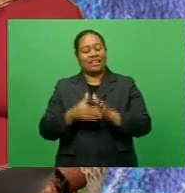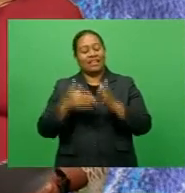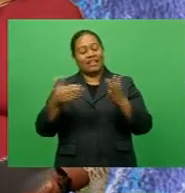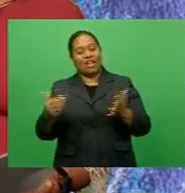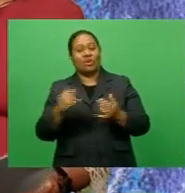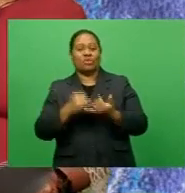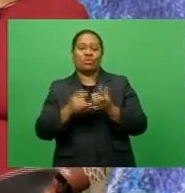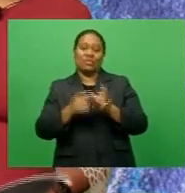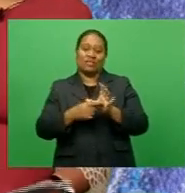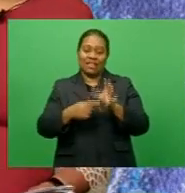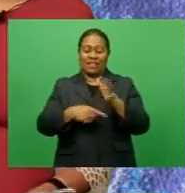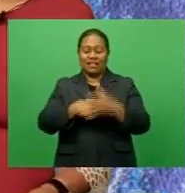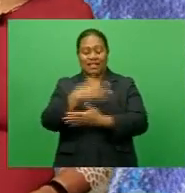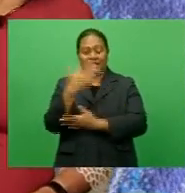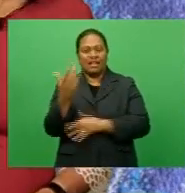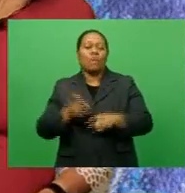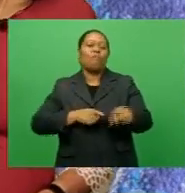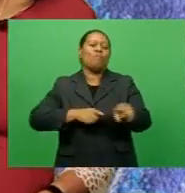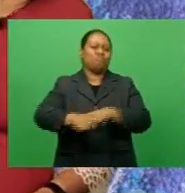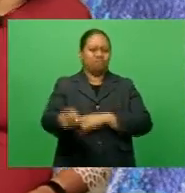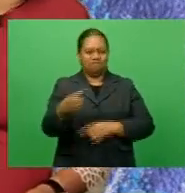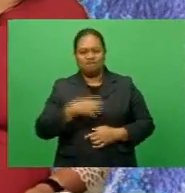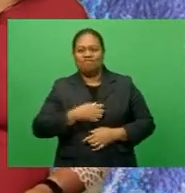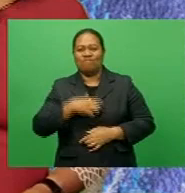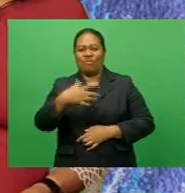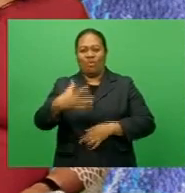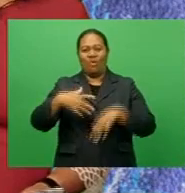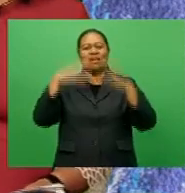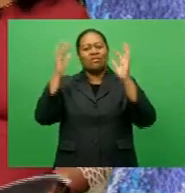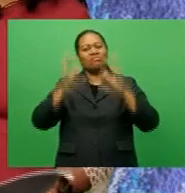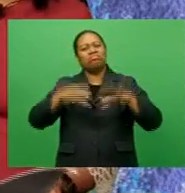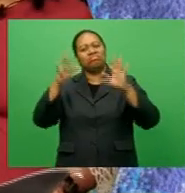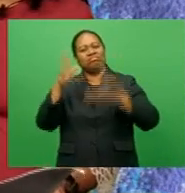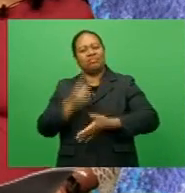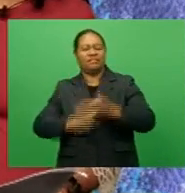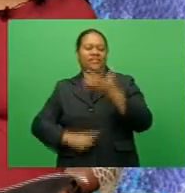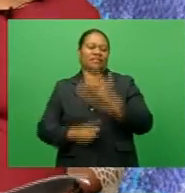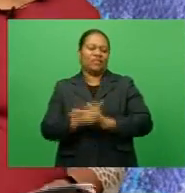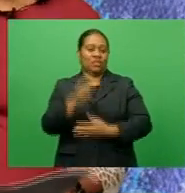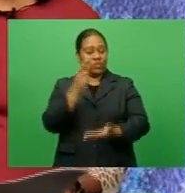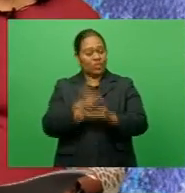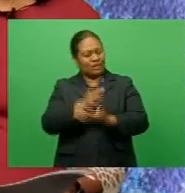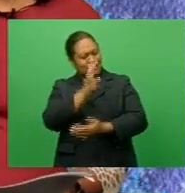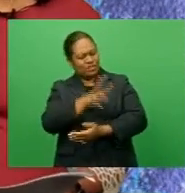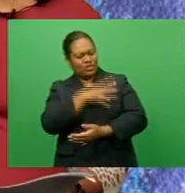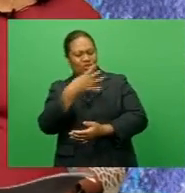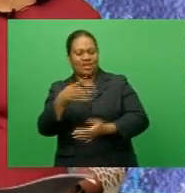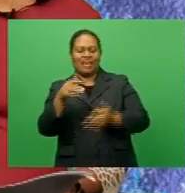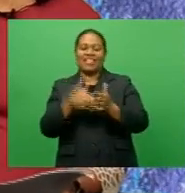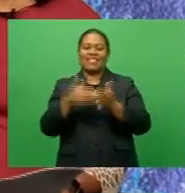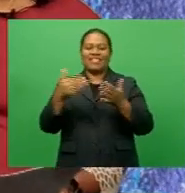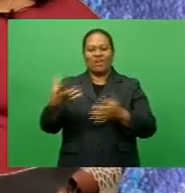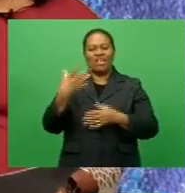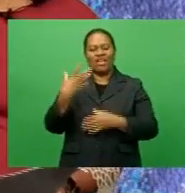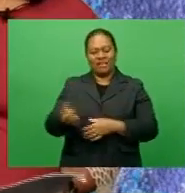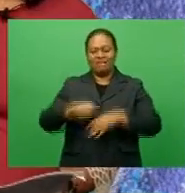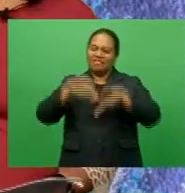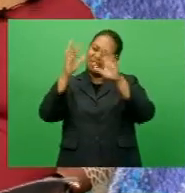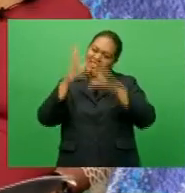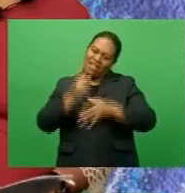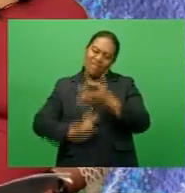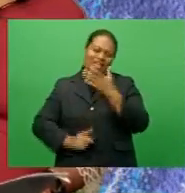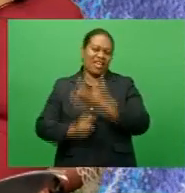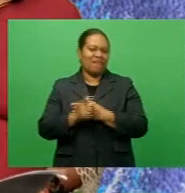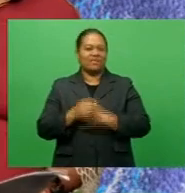to Saturday, more showers coming our way. Reality check, we now have to deal with showers